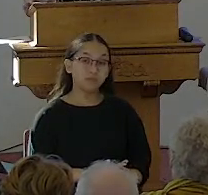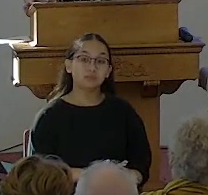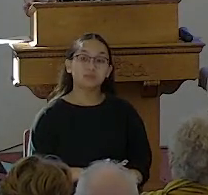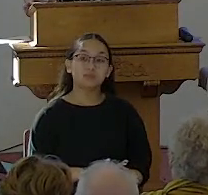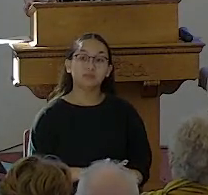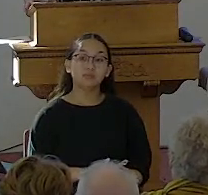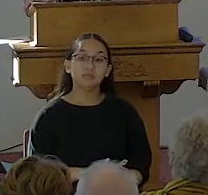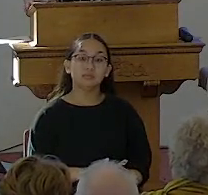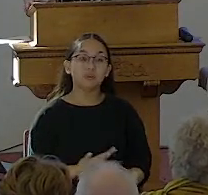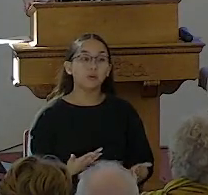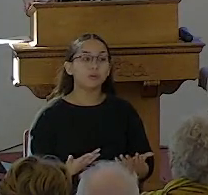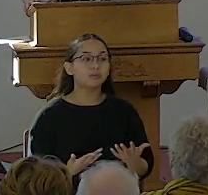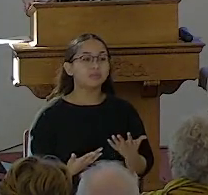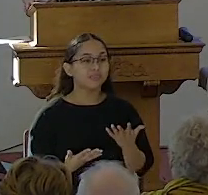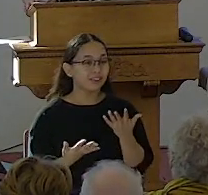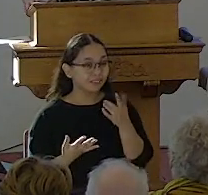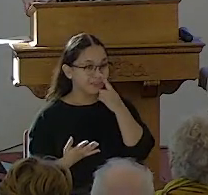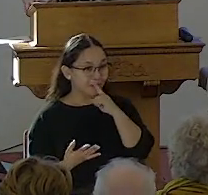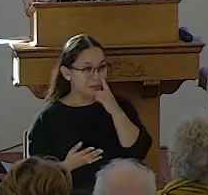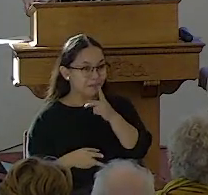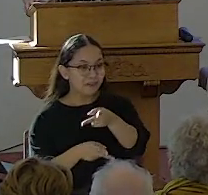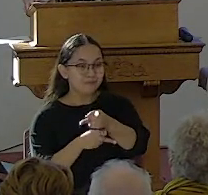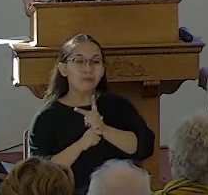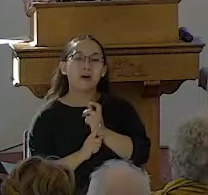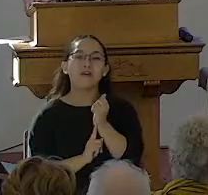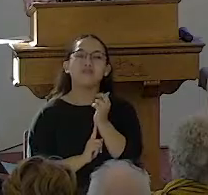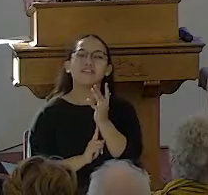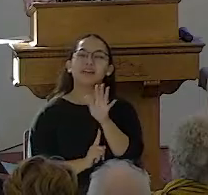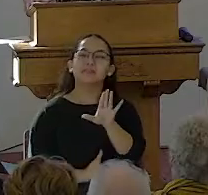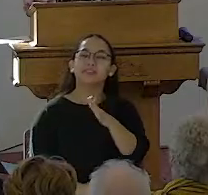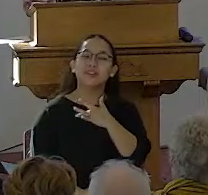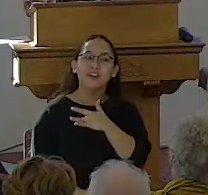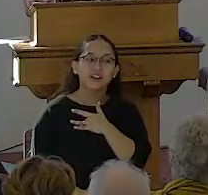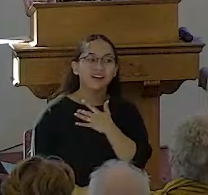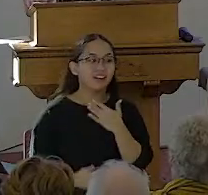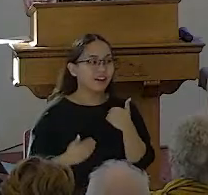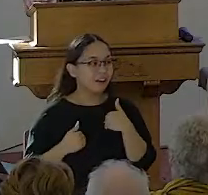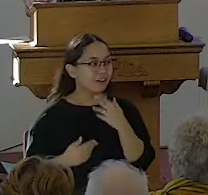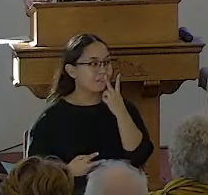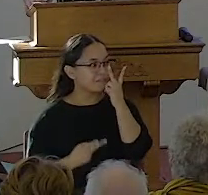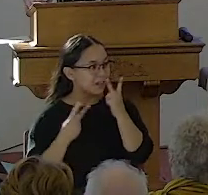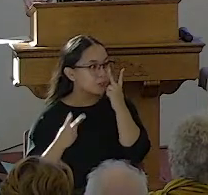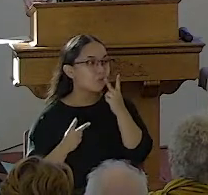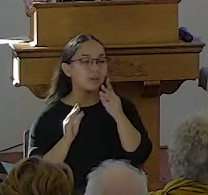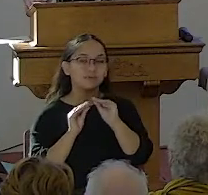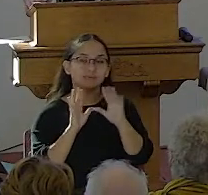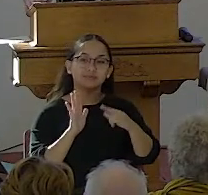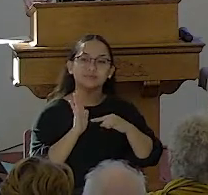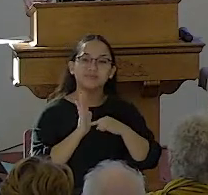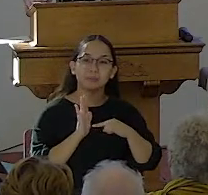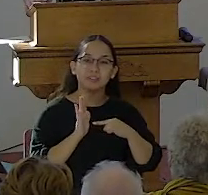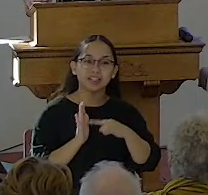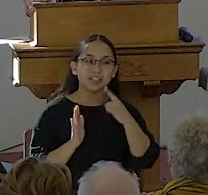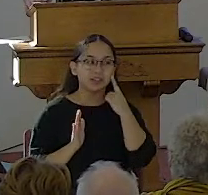the flames in your heart and have a visual representation while we're here gathered together today.